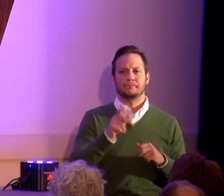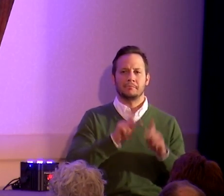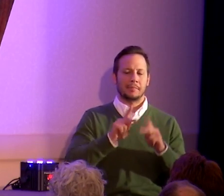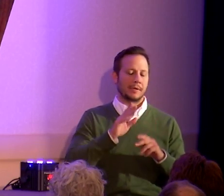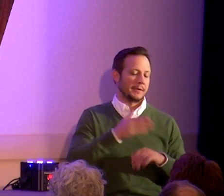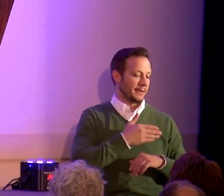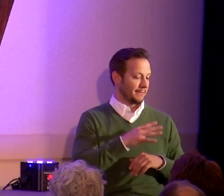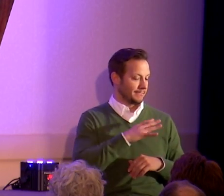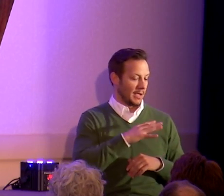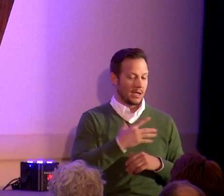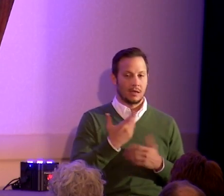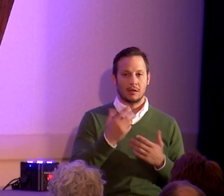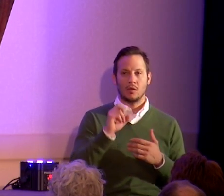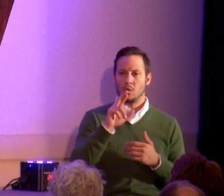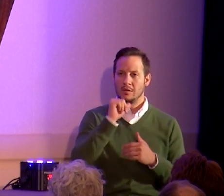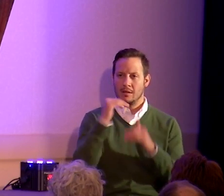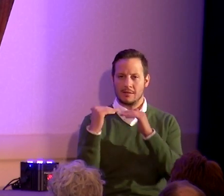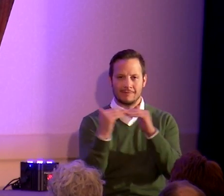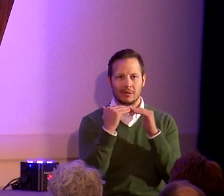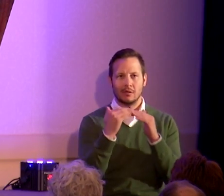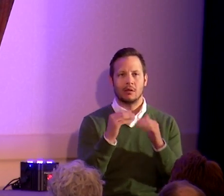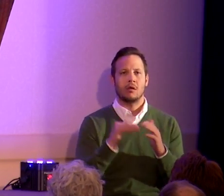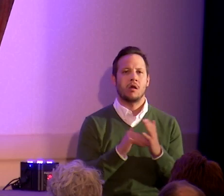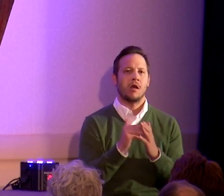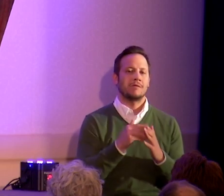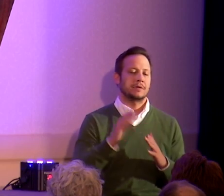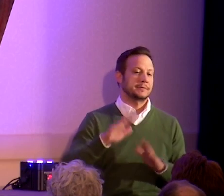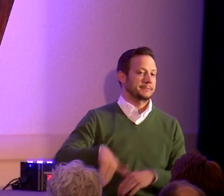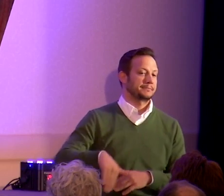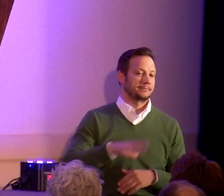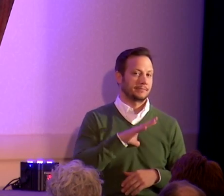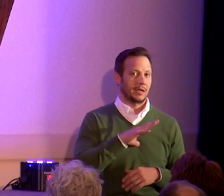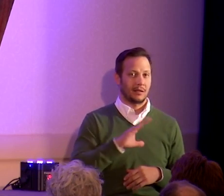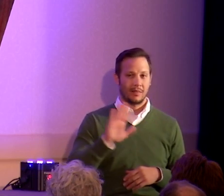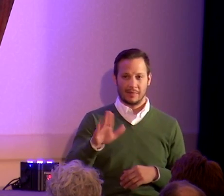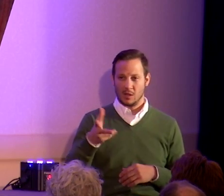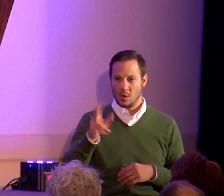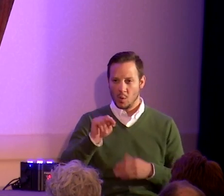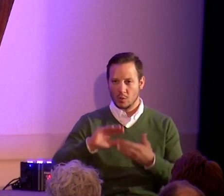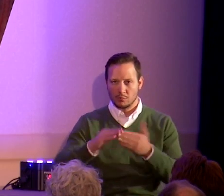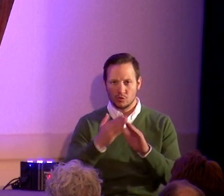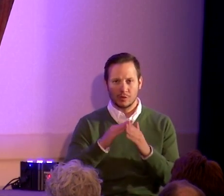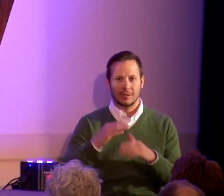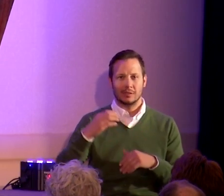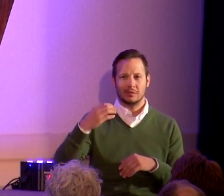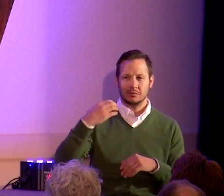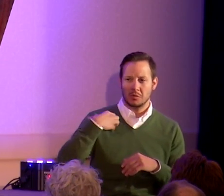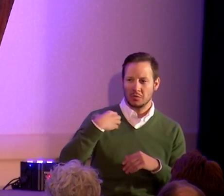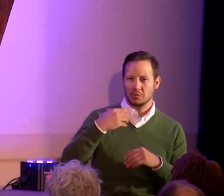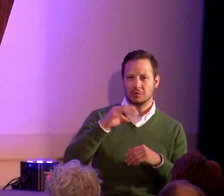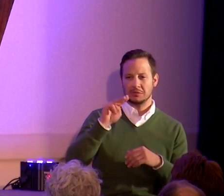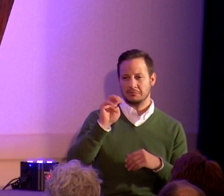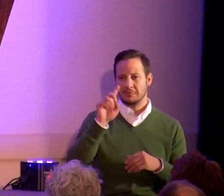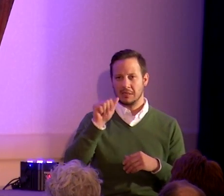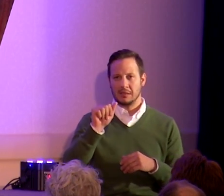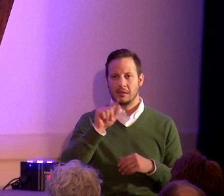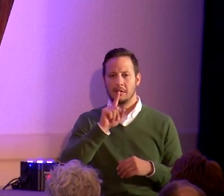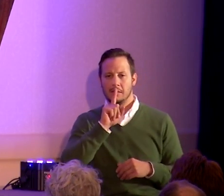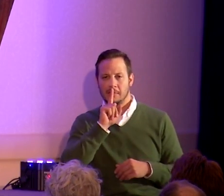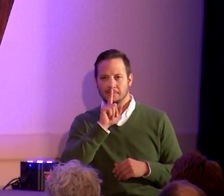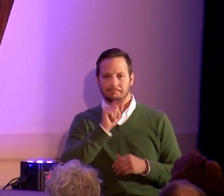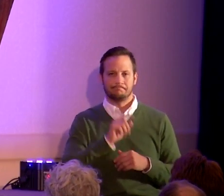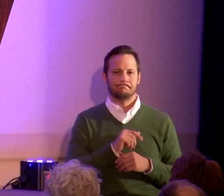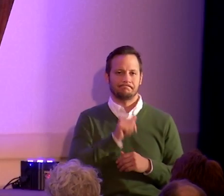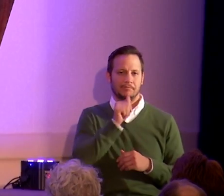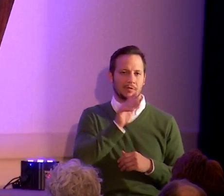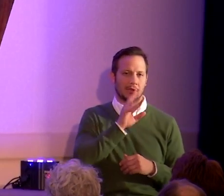very poorly, and it's constantly overlooked, not just by the media, but by their own communities, because they can run really fast,